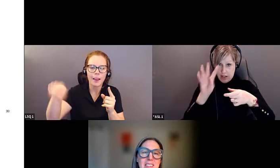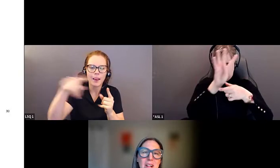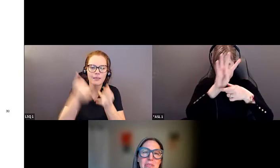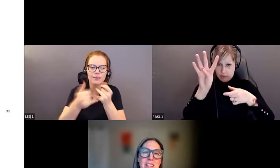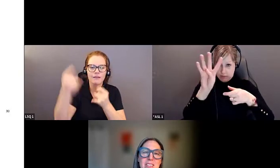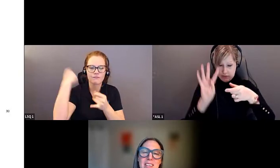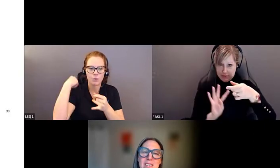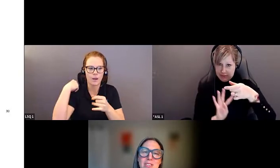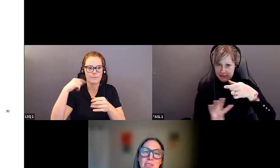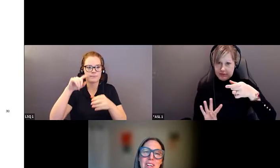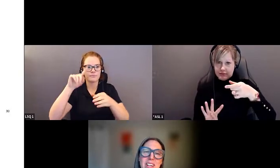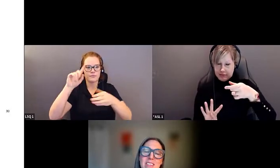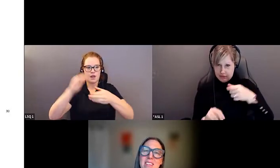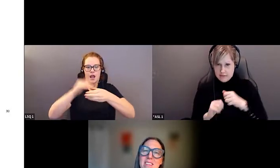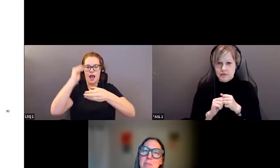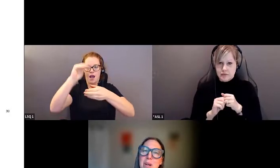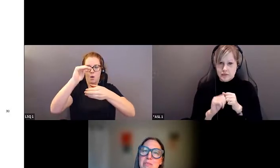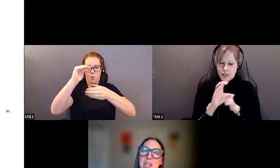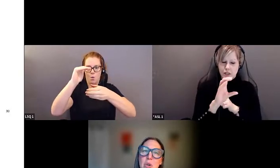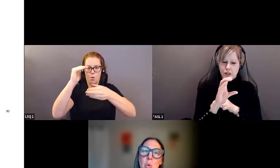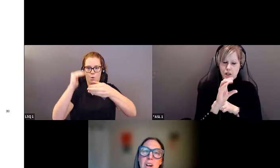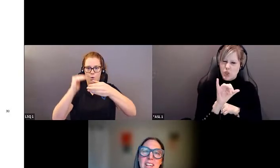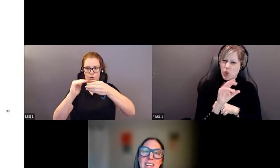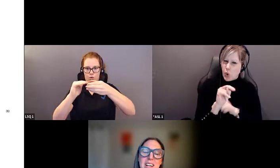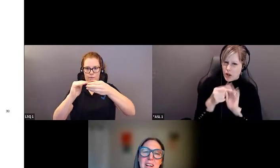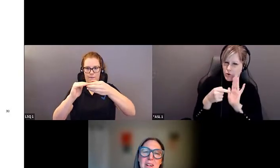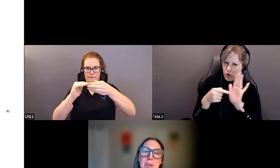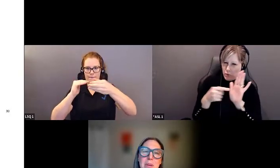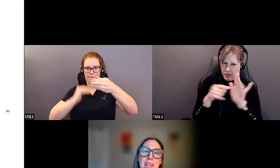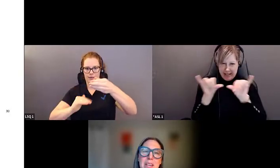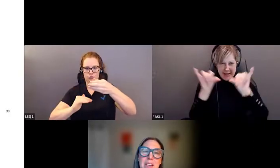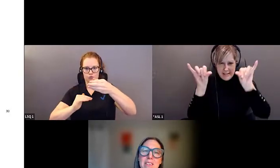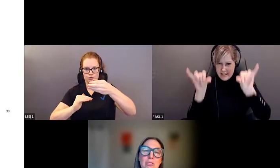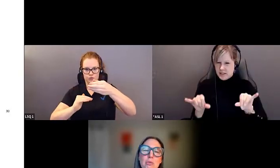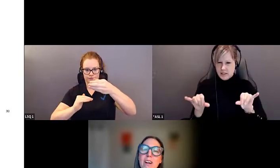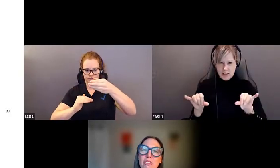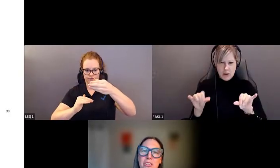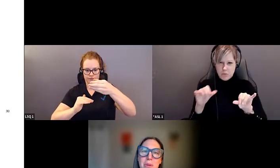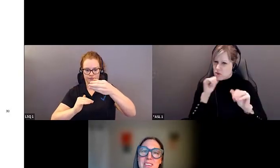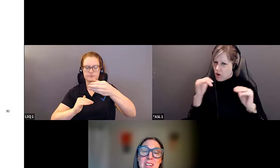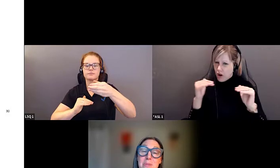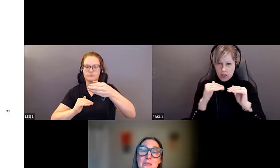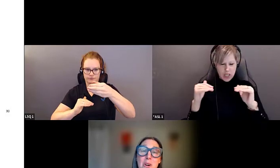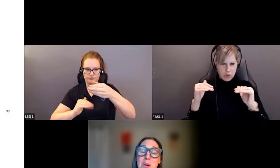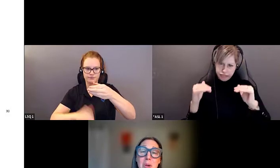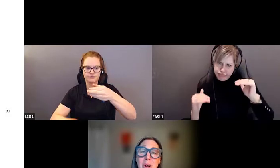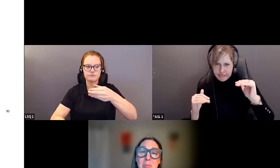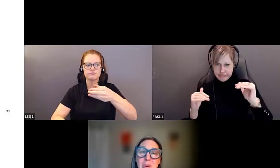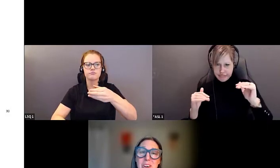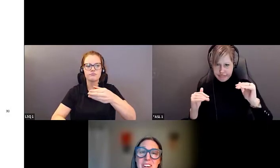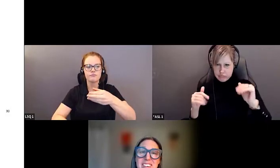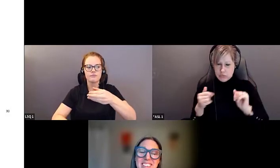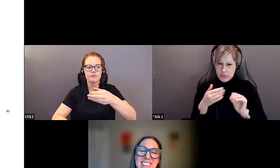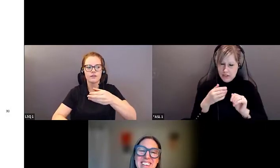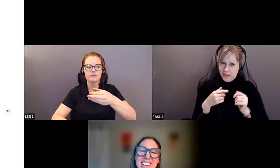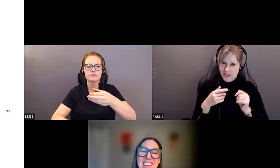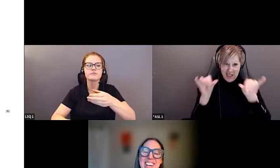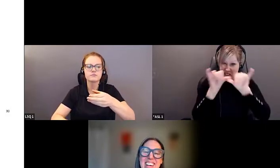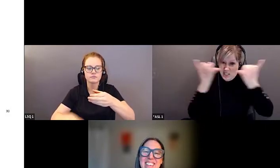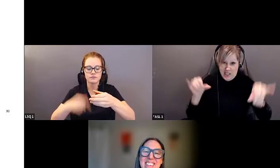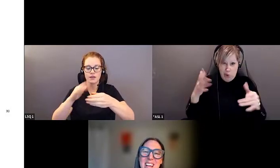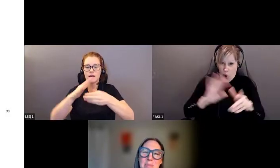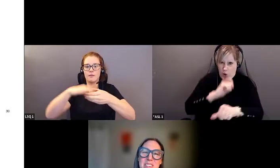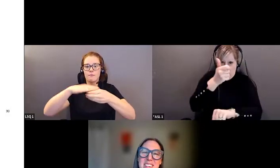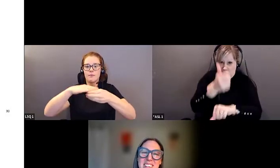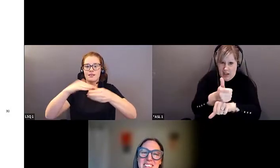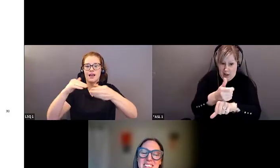coin itself is the historic system of inequality, the big structure that was here before we were all born, that